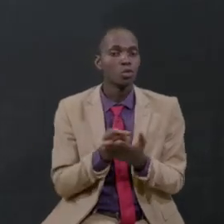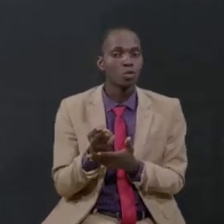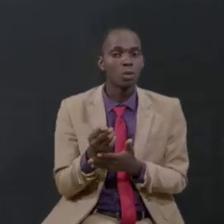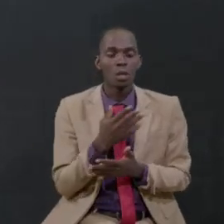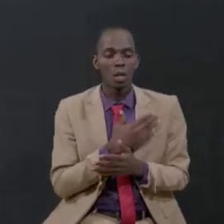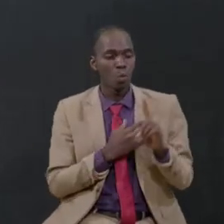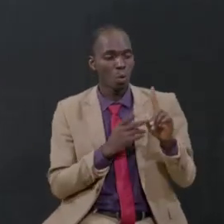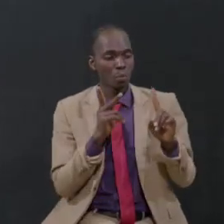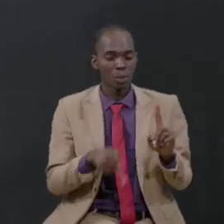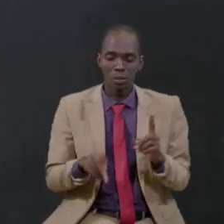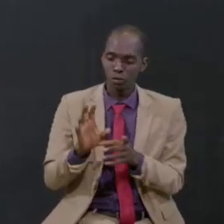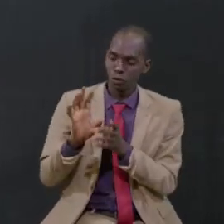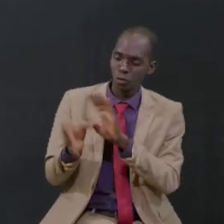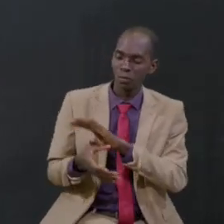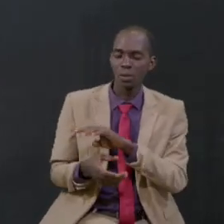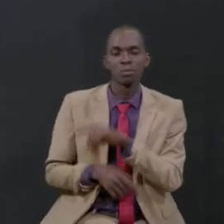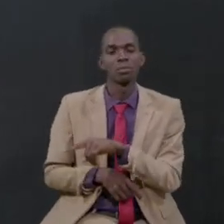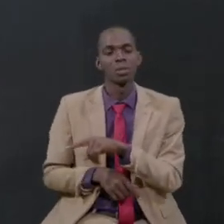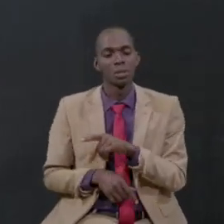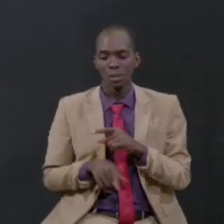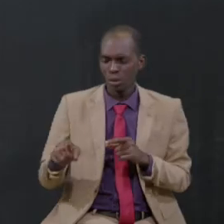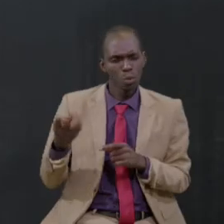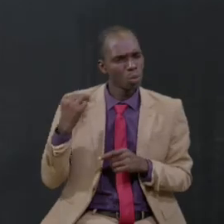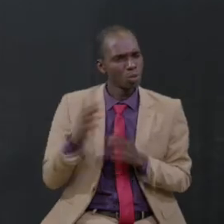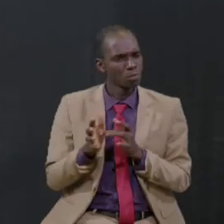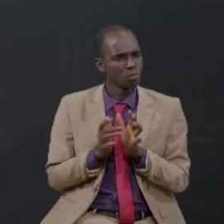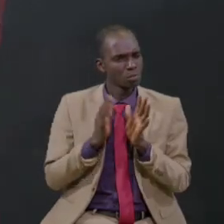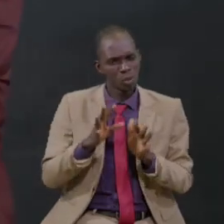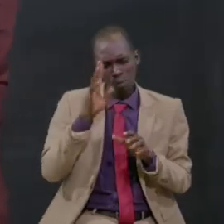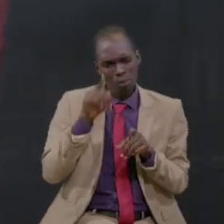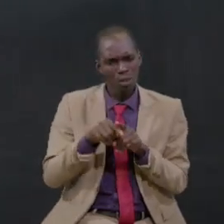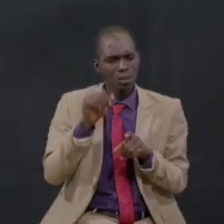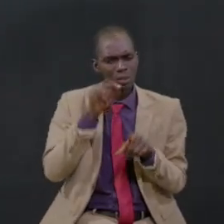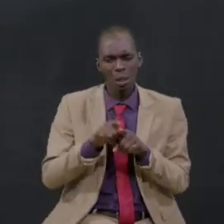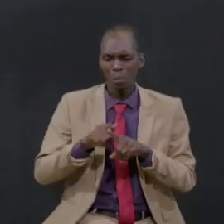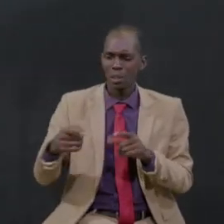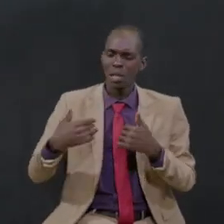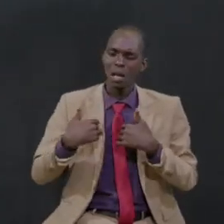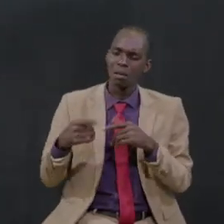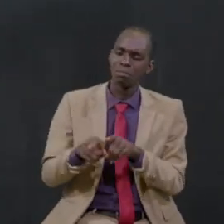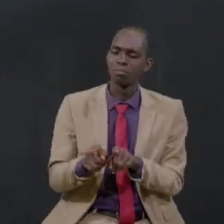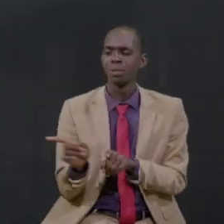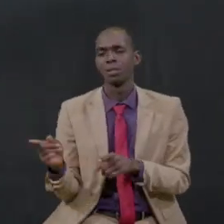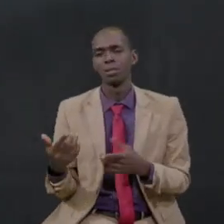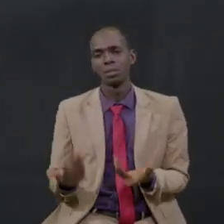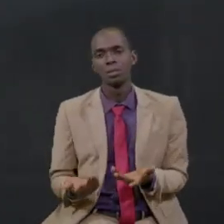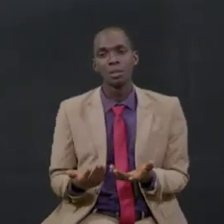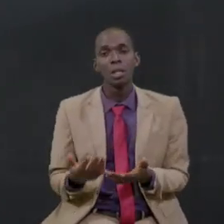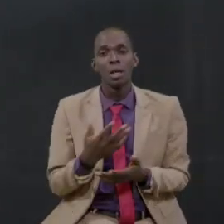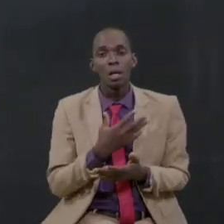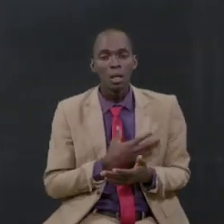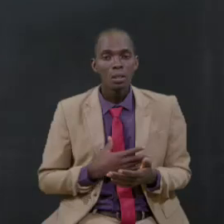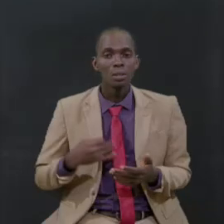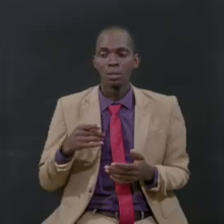brother, it was a sister, he erred from the truth. He came, he has not put his trust, his faith,